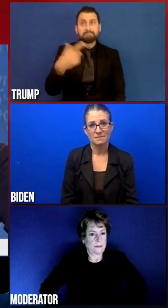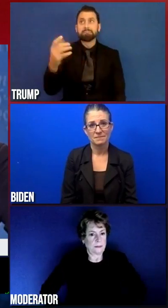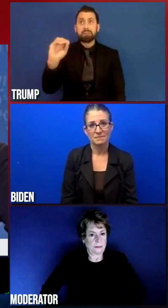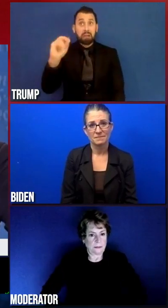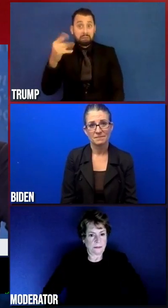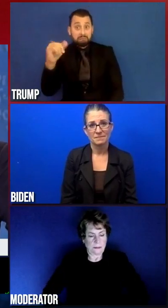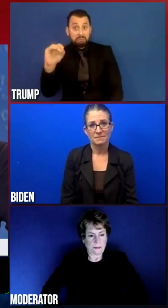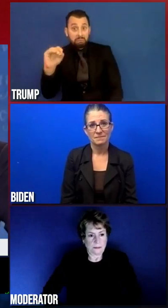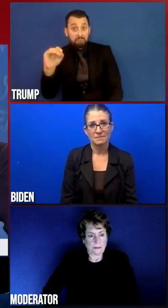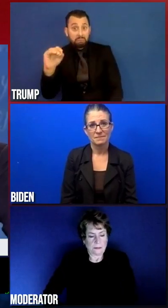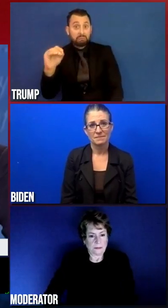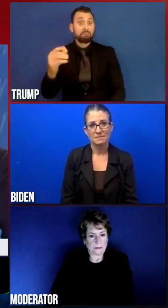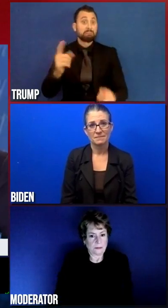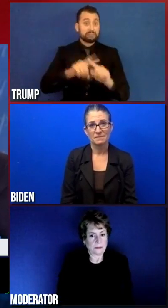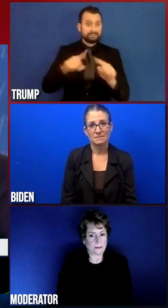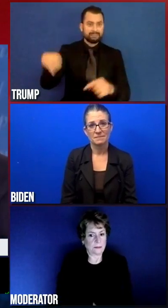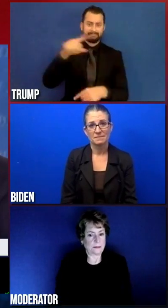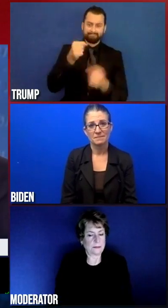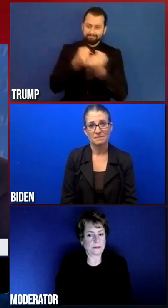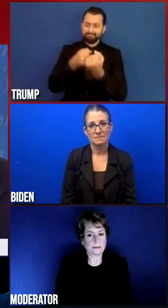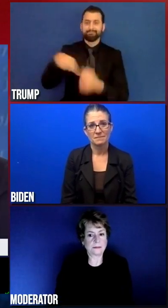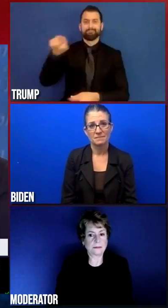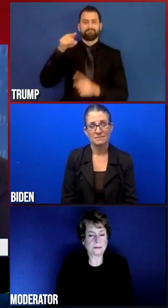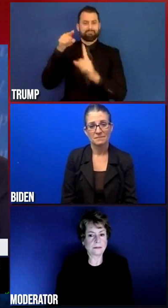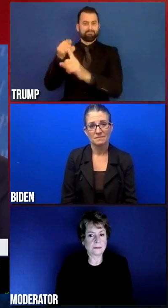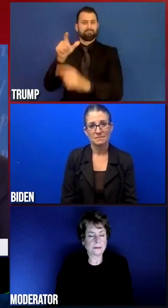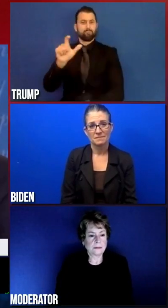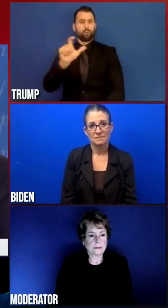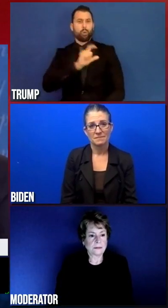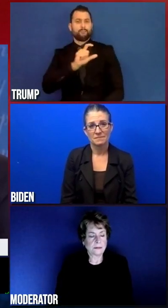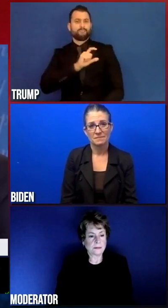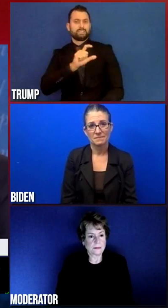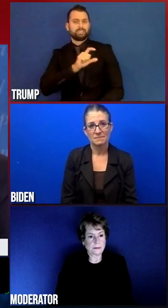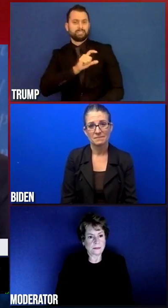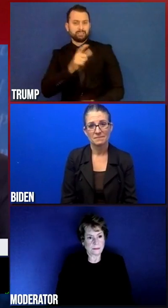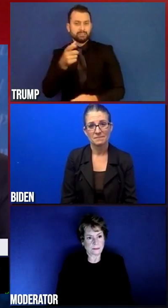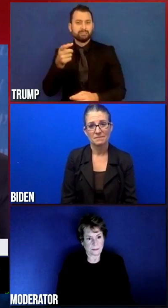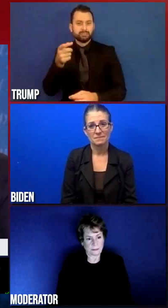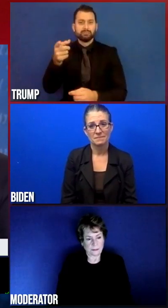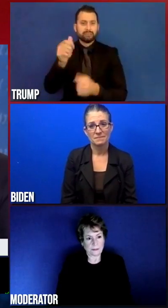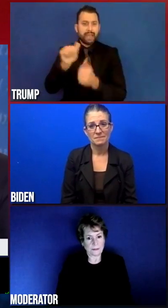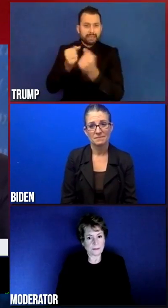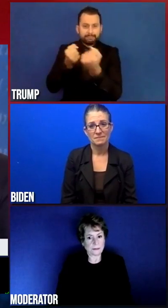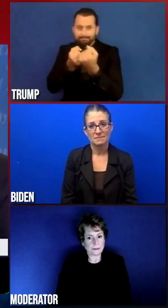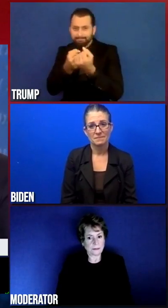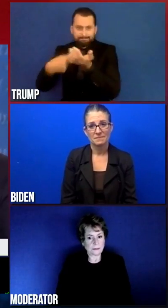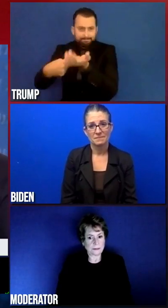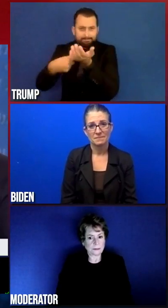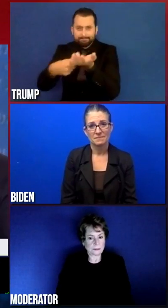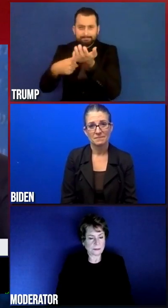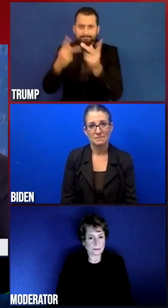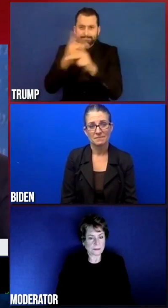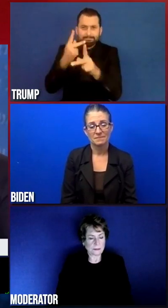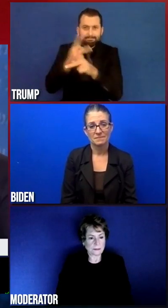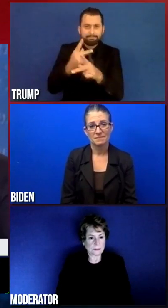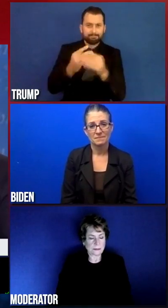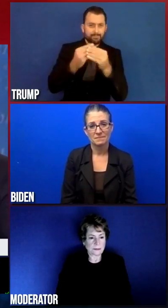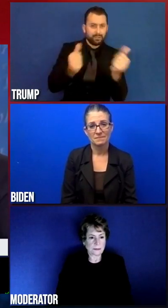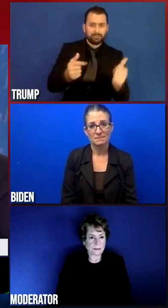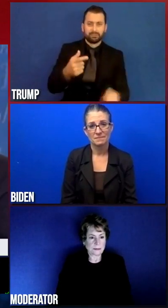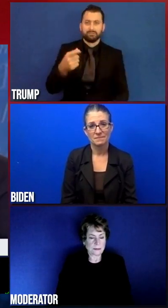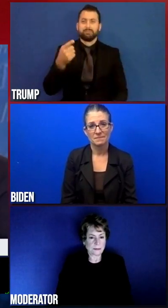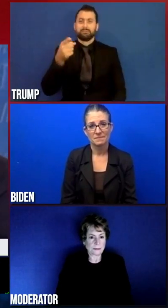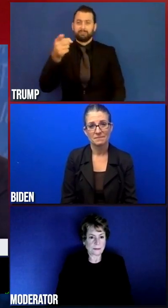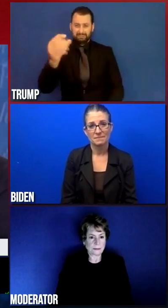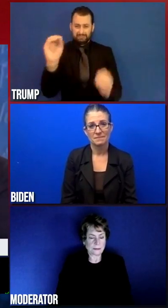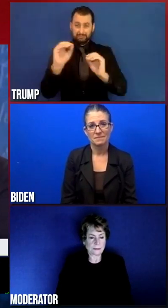don't think you have any law enforcement. You can't even say the word law enforcement, because if you say those words, you're going to lose all of your radical left supporters.